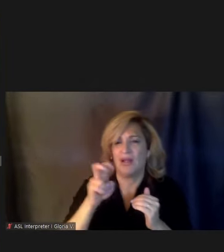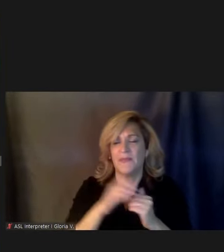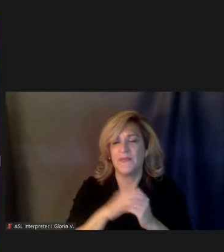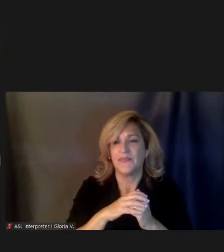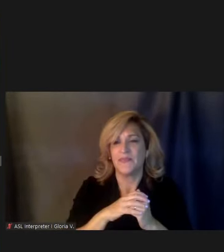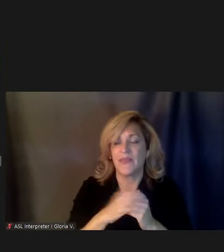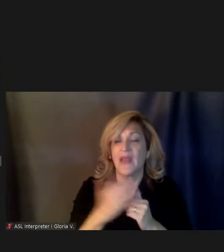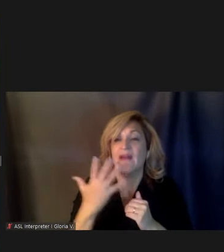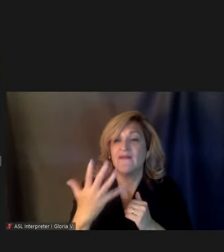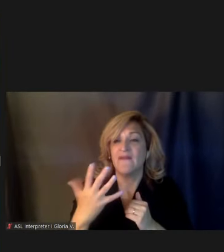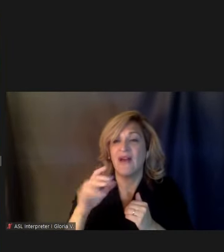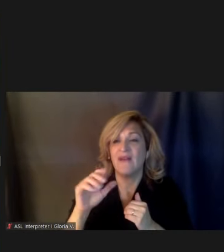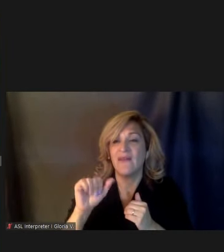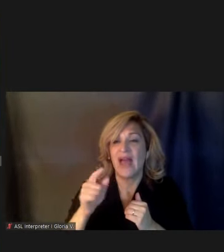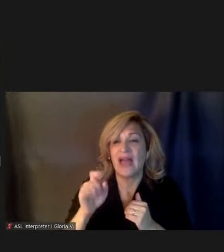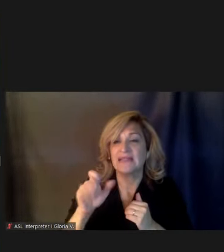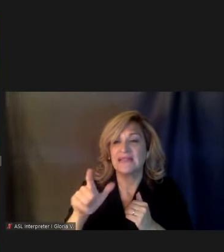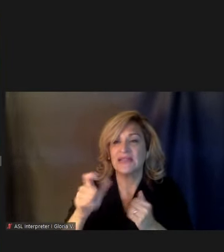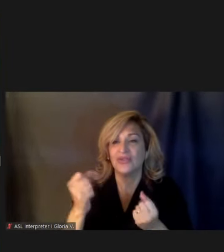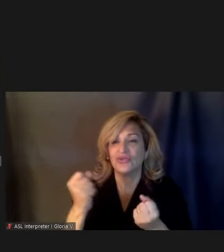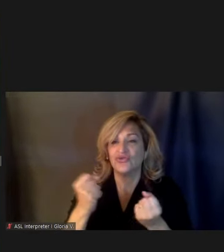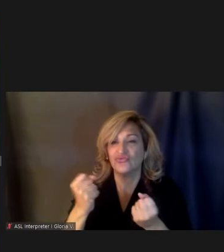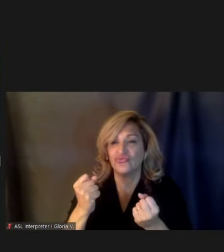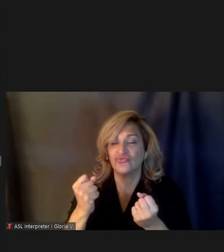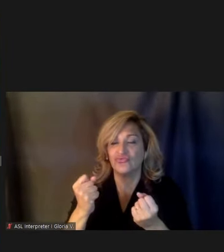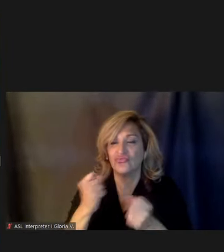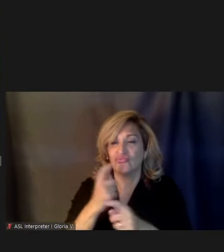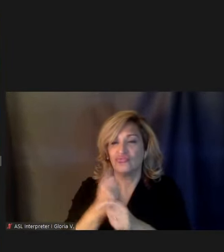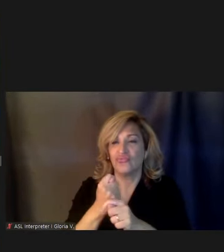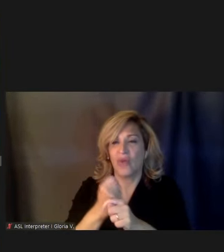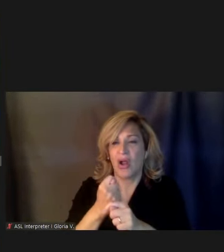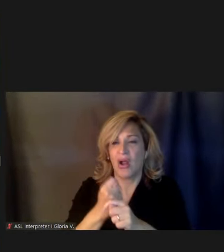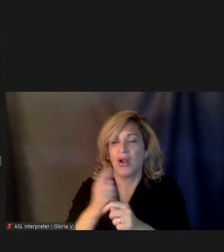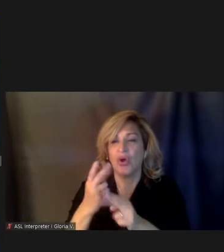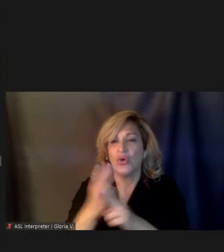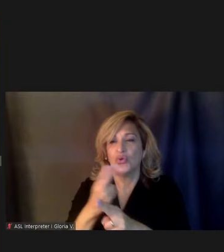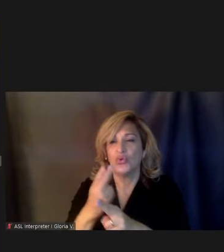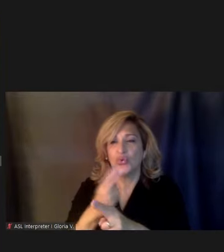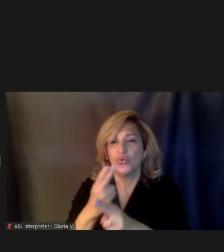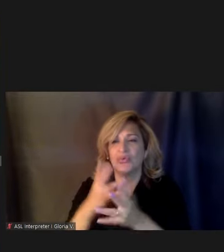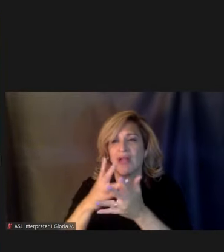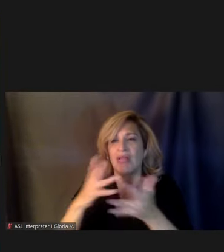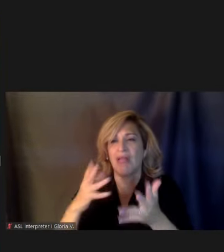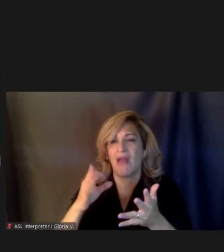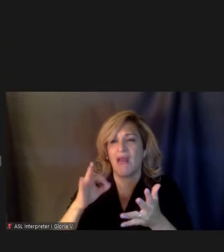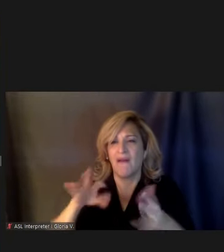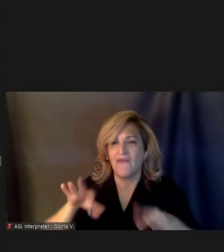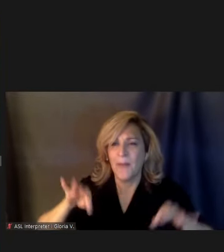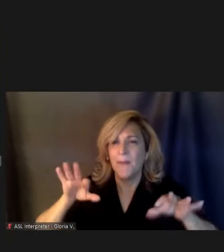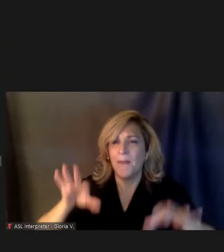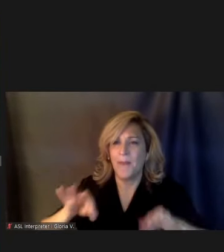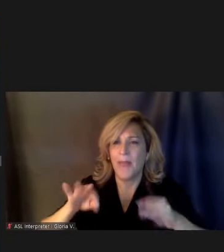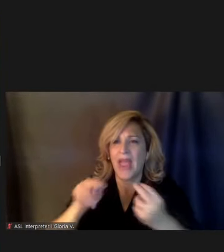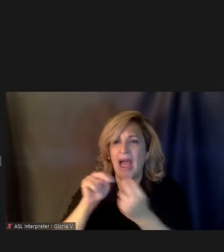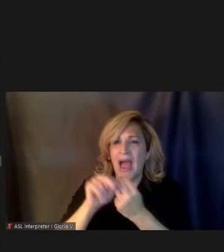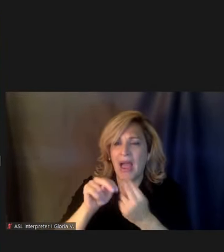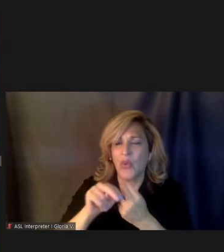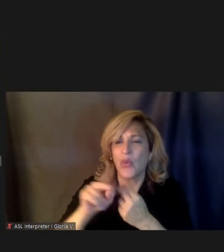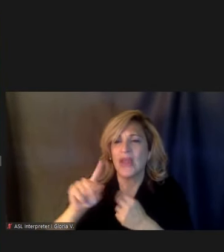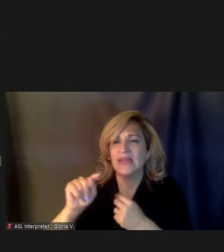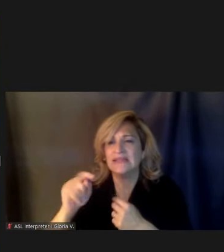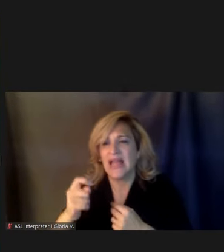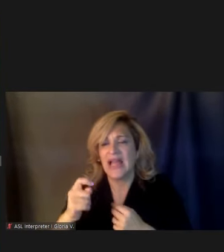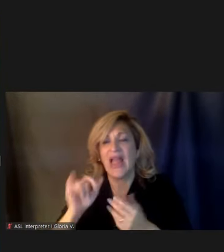five-axle tractor trailer pays over $21,000 in highway user fees and taxes. These figures are above the general